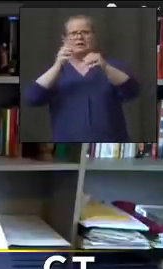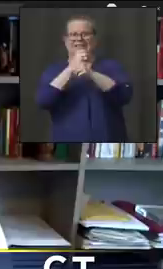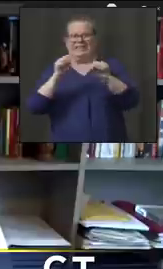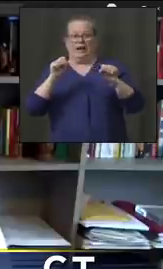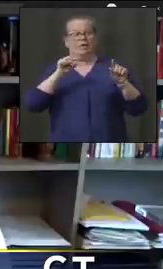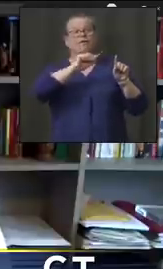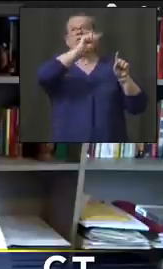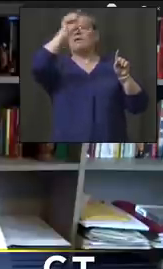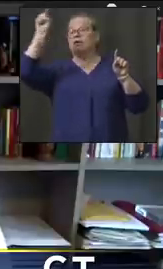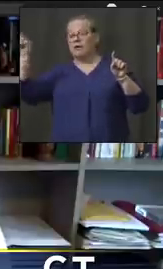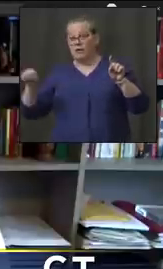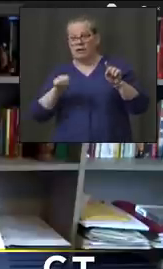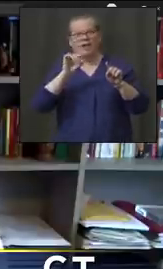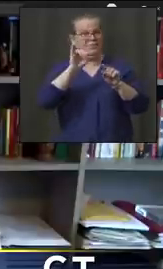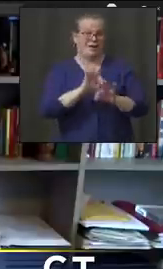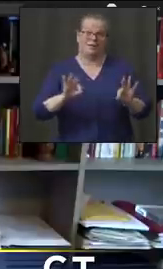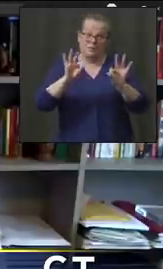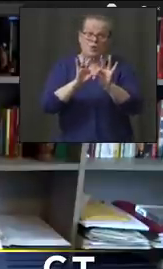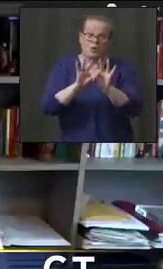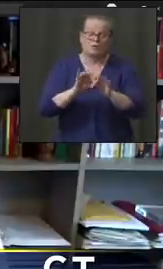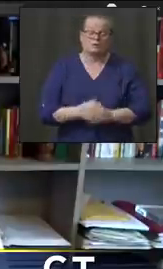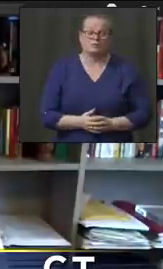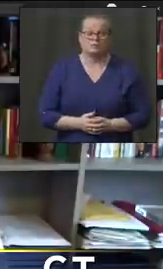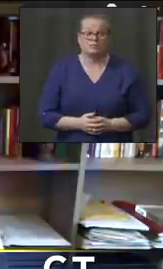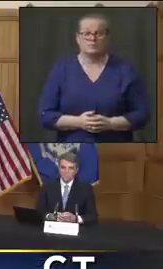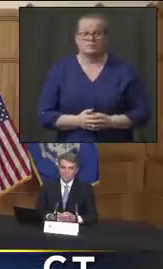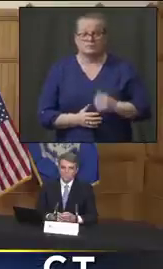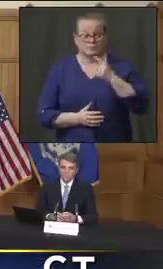general population is safe.